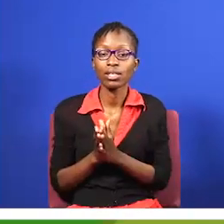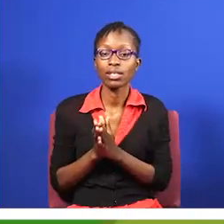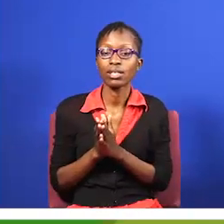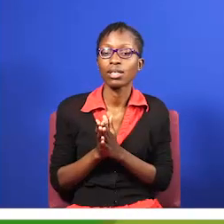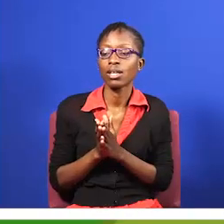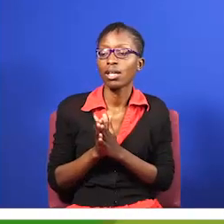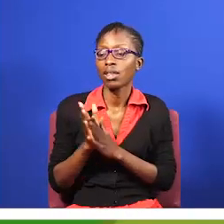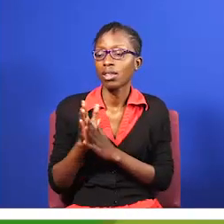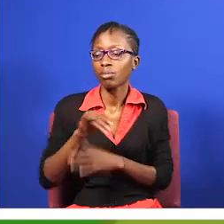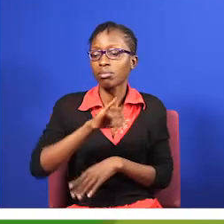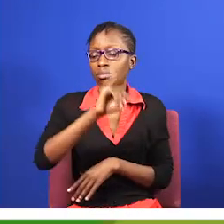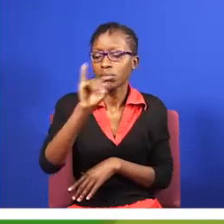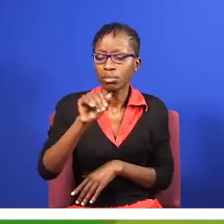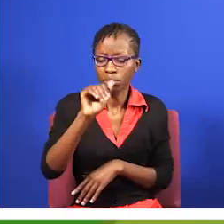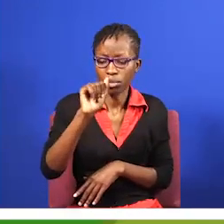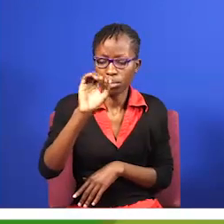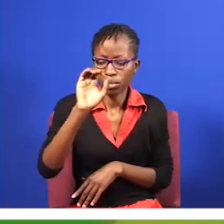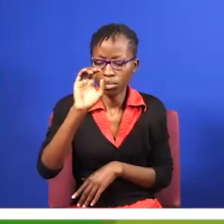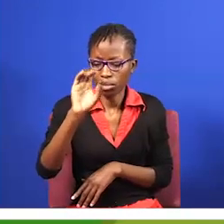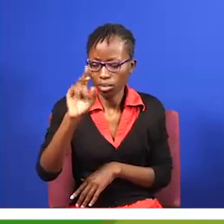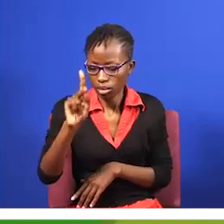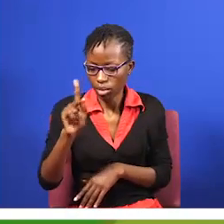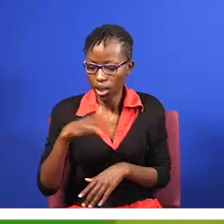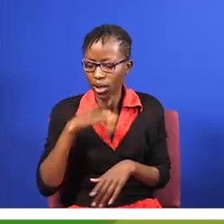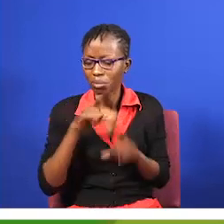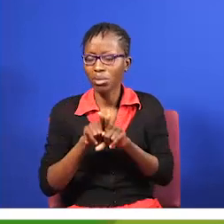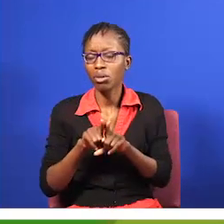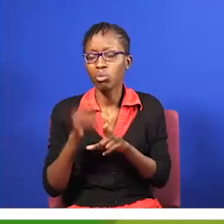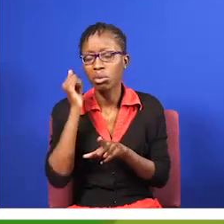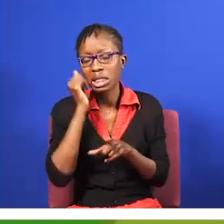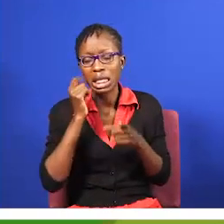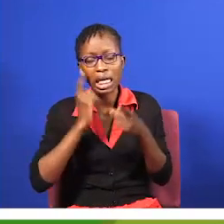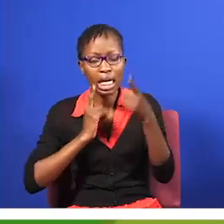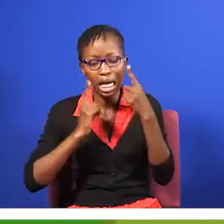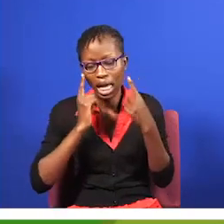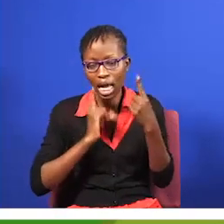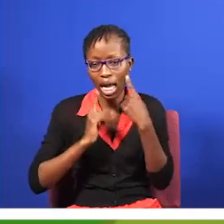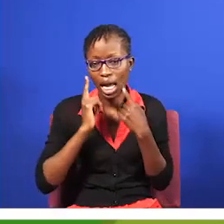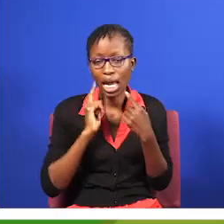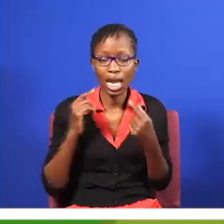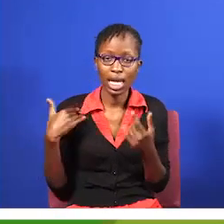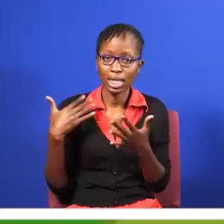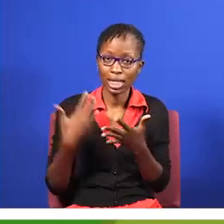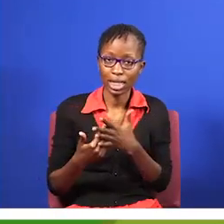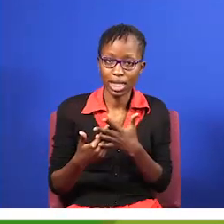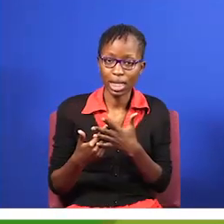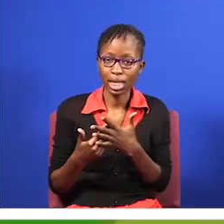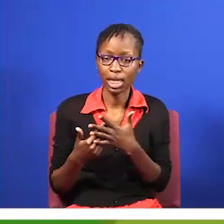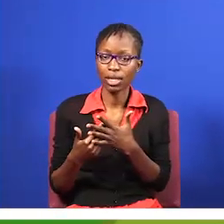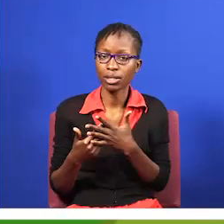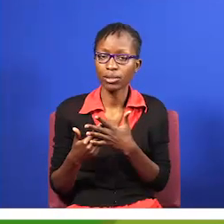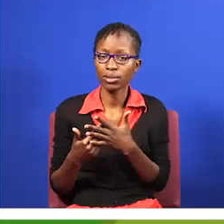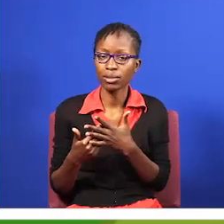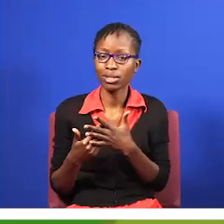so, so sad. He cried and cried and cried until he